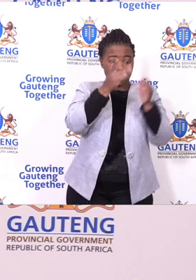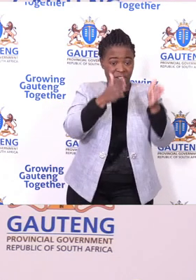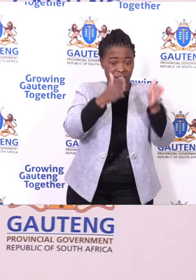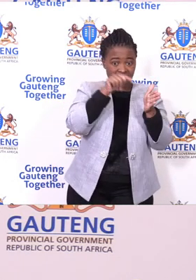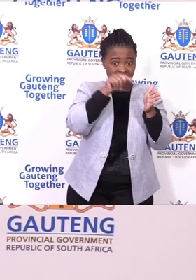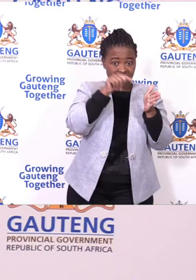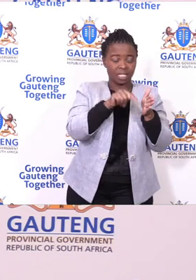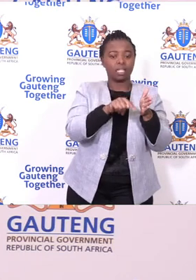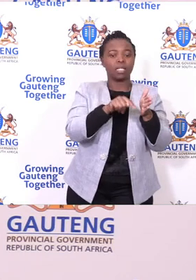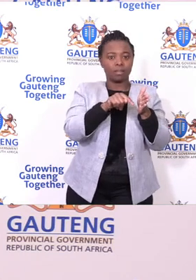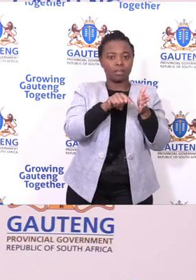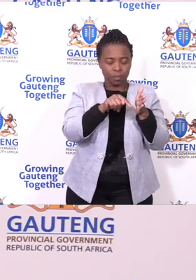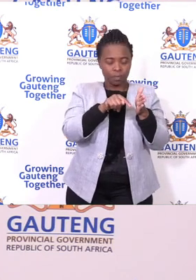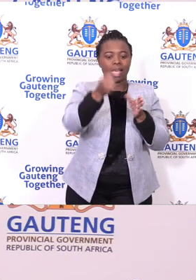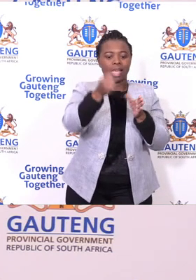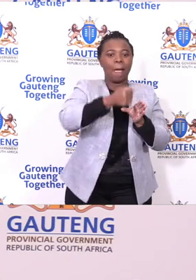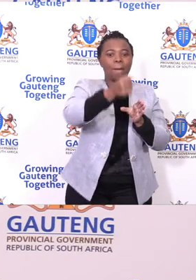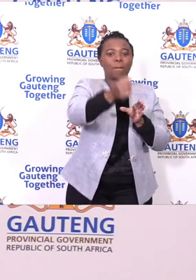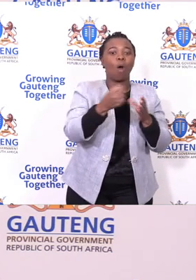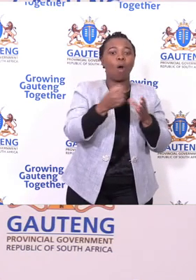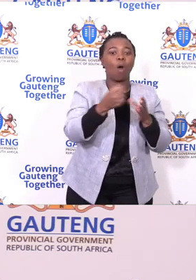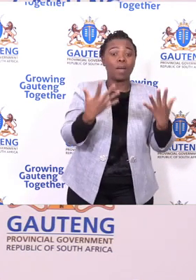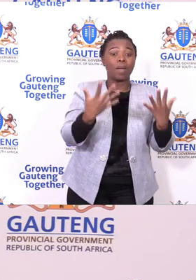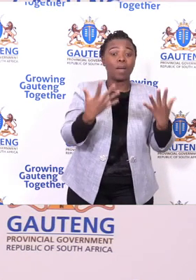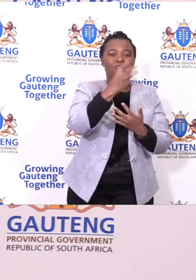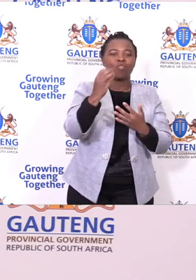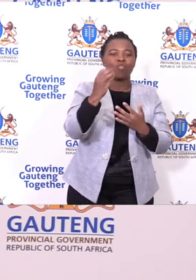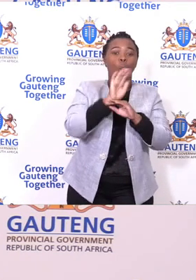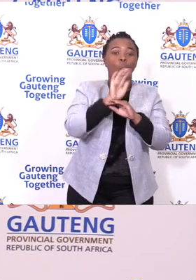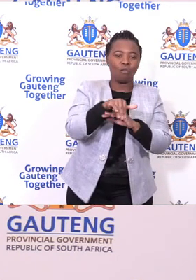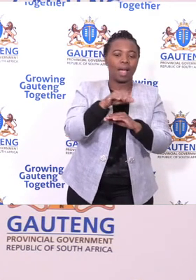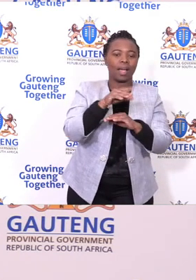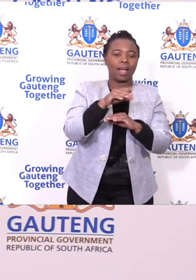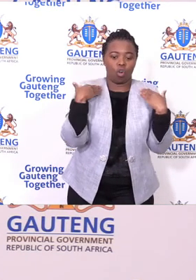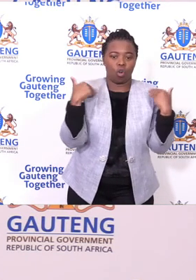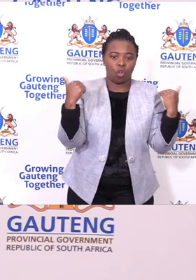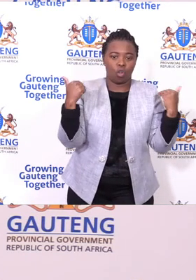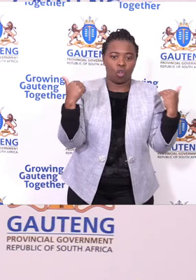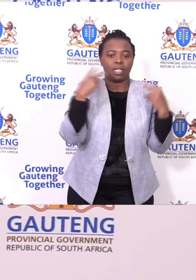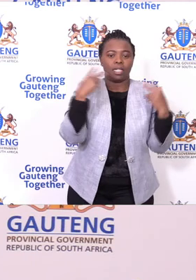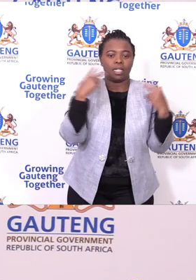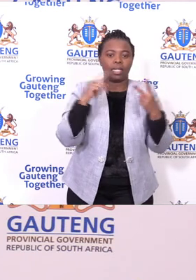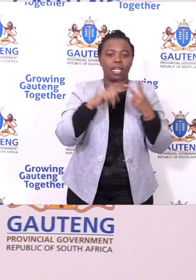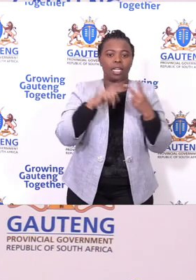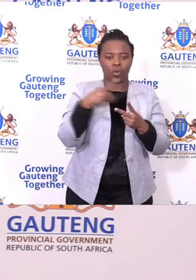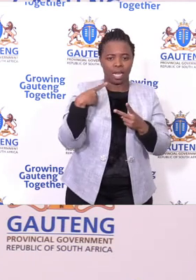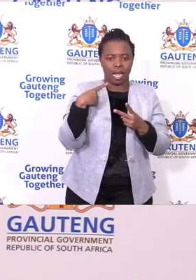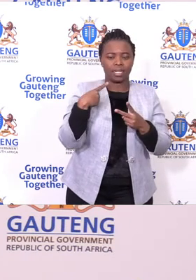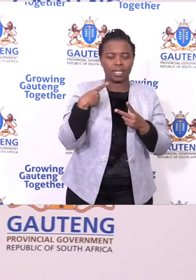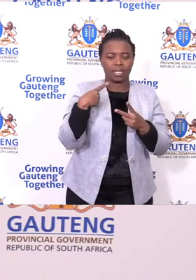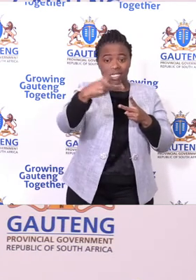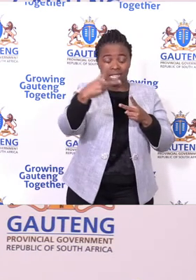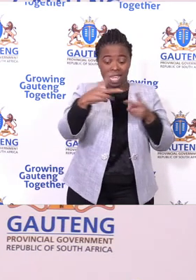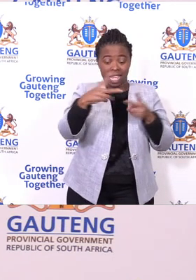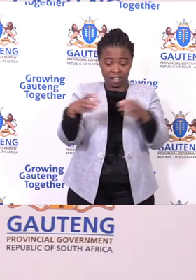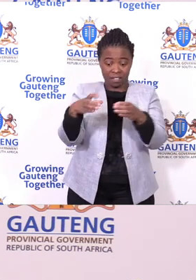actually employing over 500 nurses and doctors, particularly in full-time positions. The second phase, which started